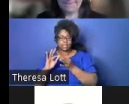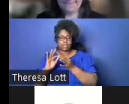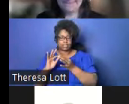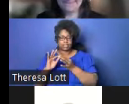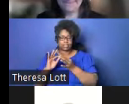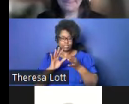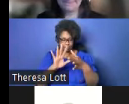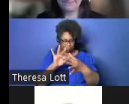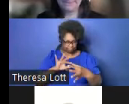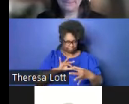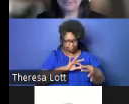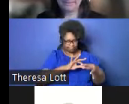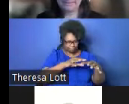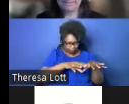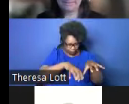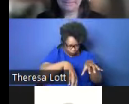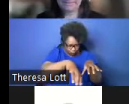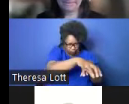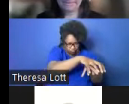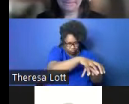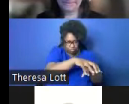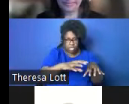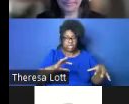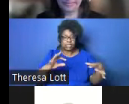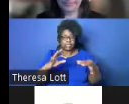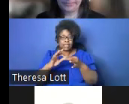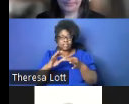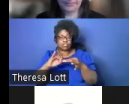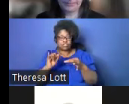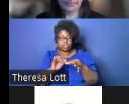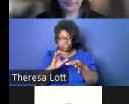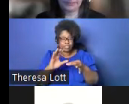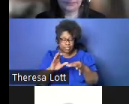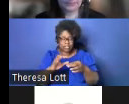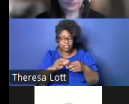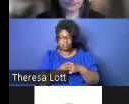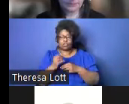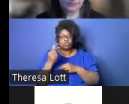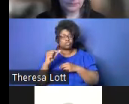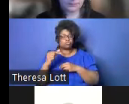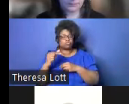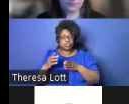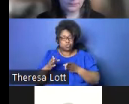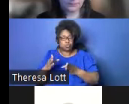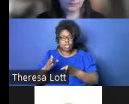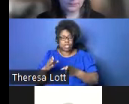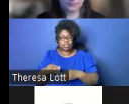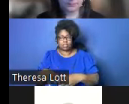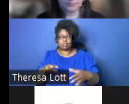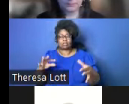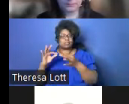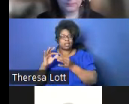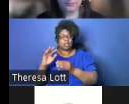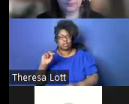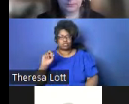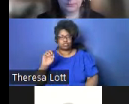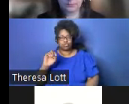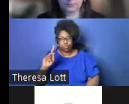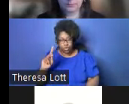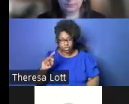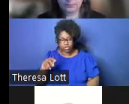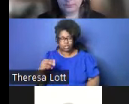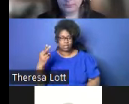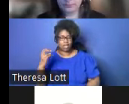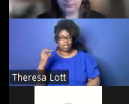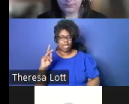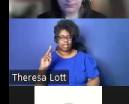itself, but connects north to Jersey City across these greenways, connects to Newark. This Hackensack River